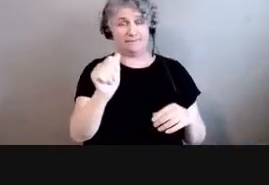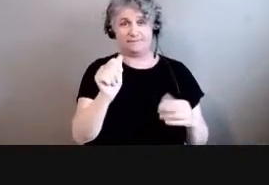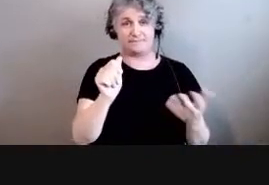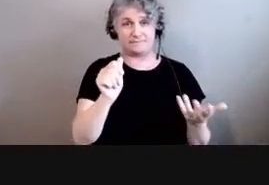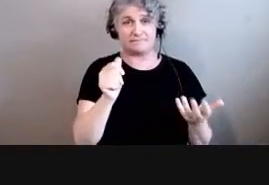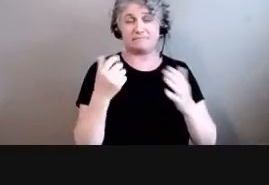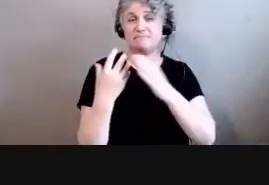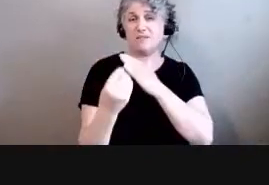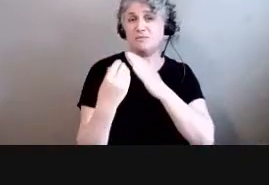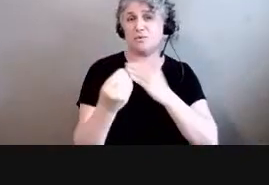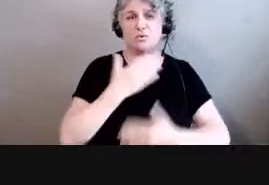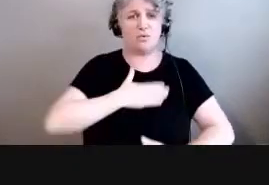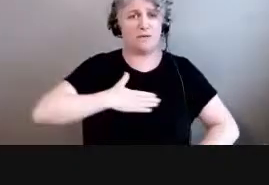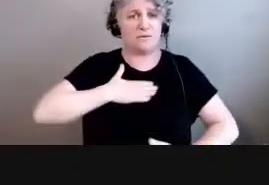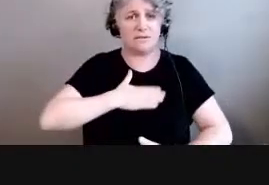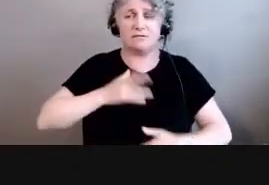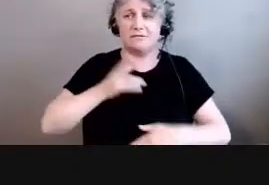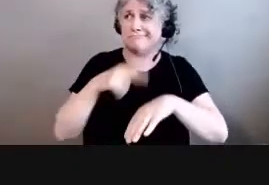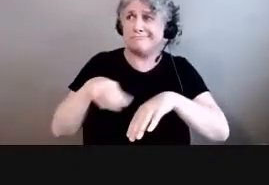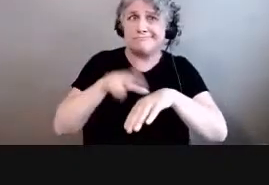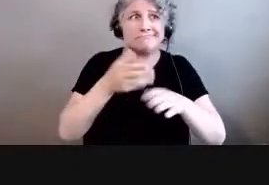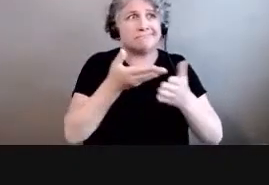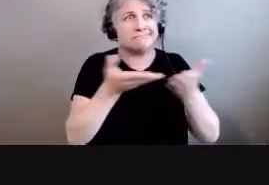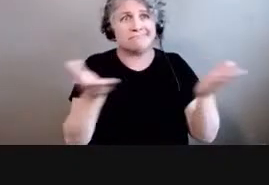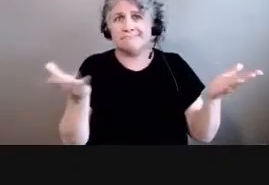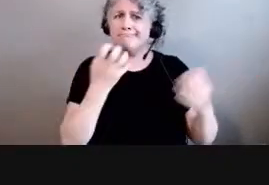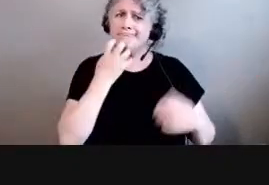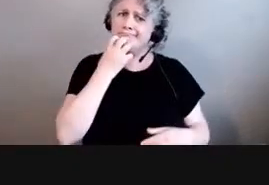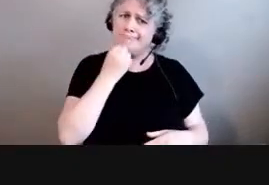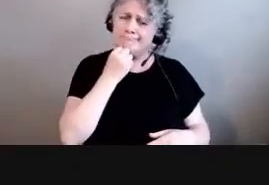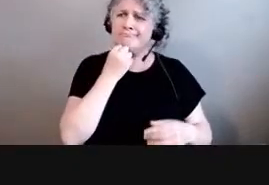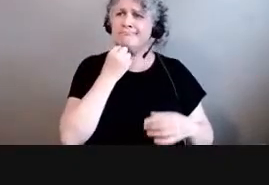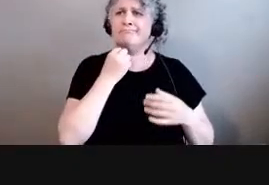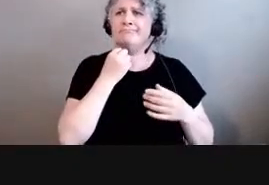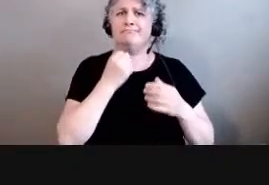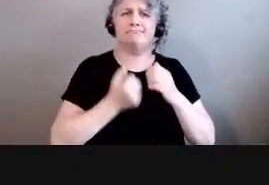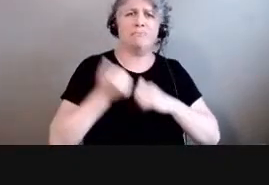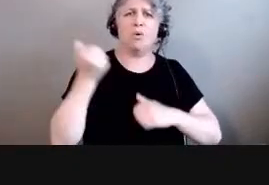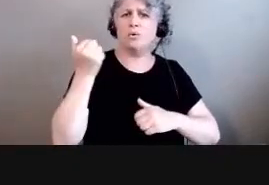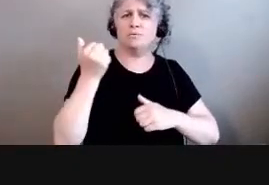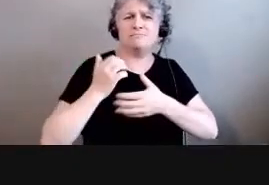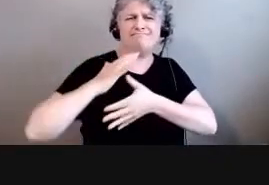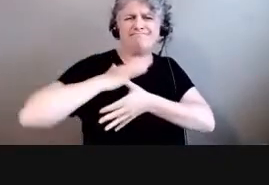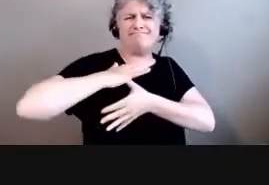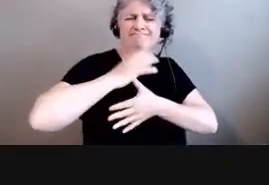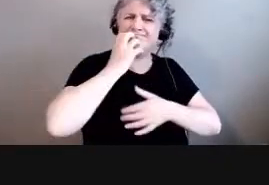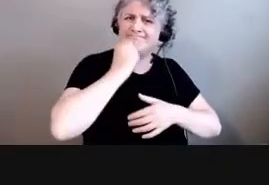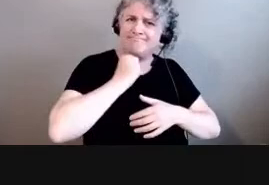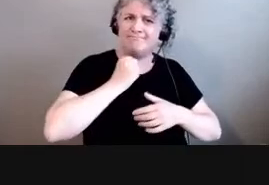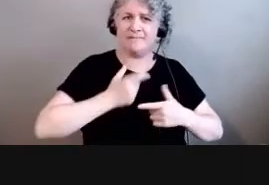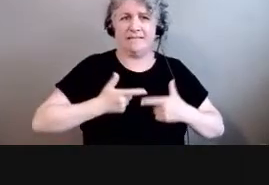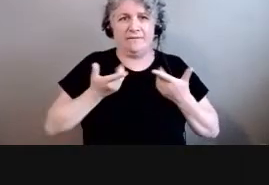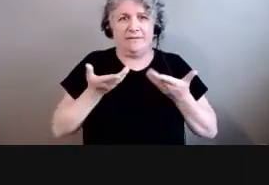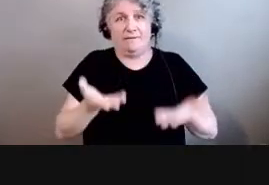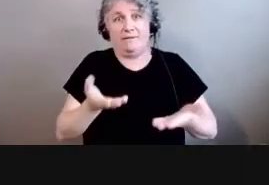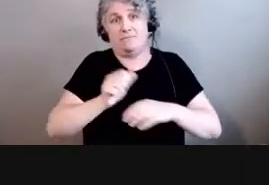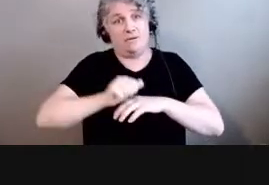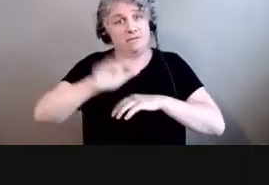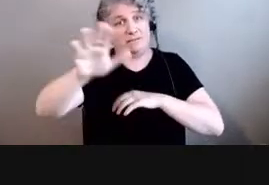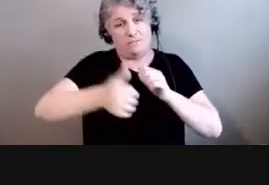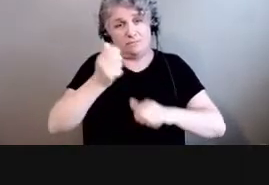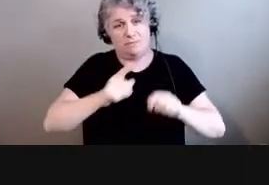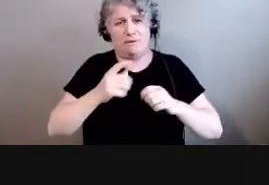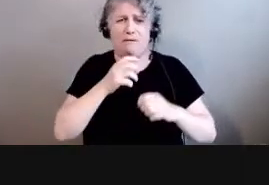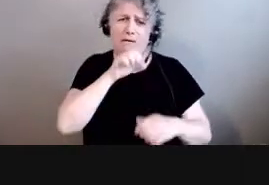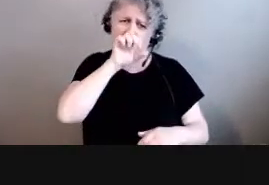Outdoor recreation and nature are some of the most valued parts of living in Montana for most people. So it